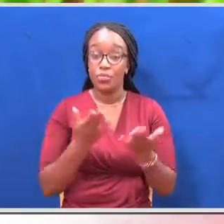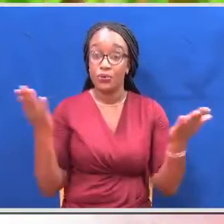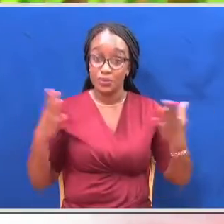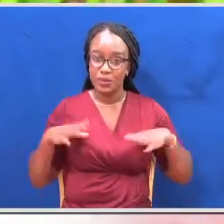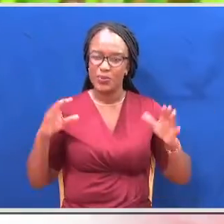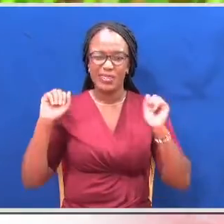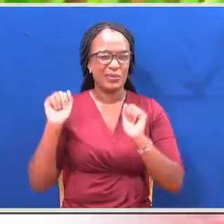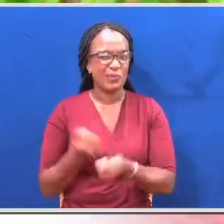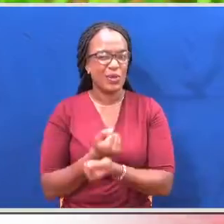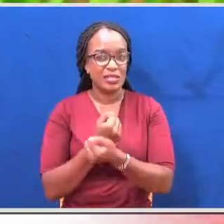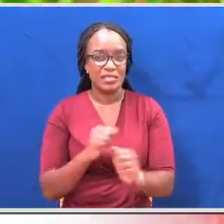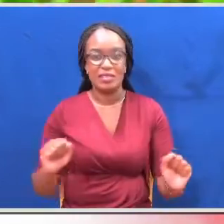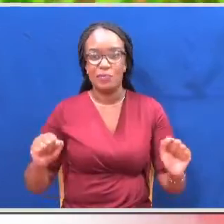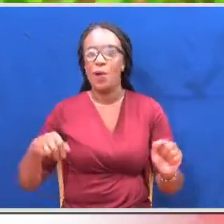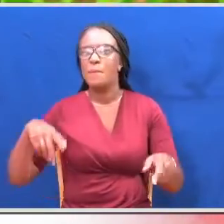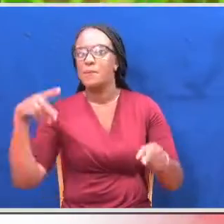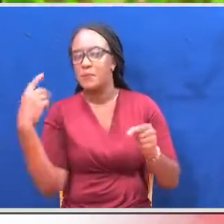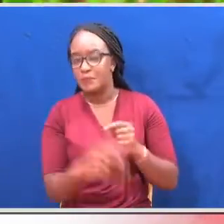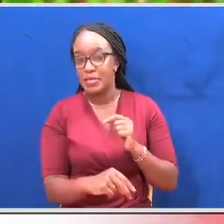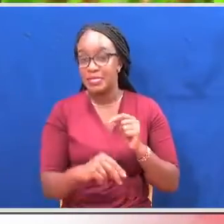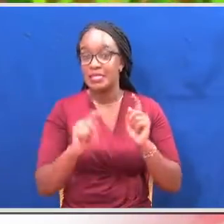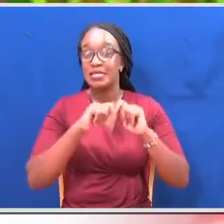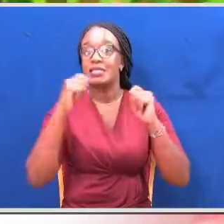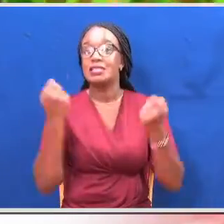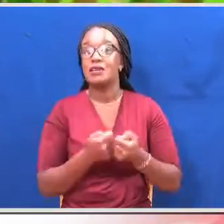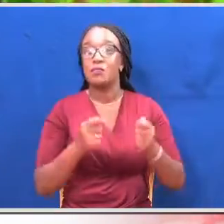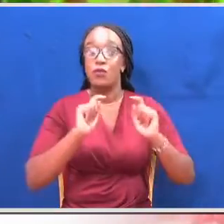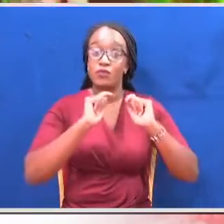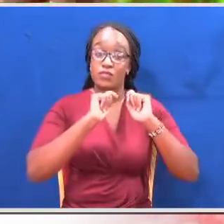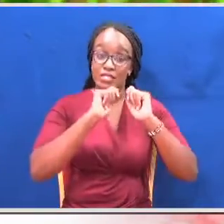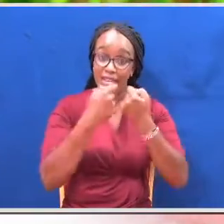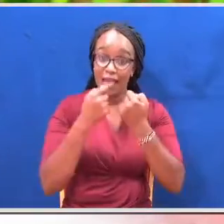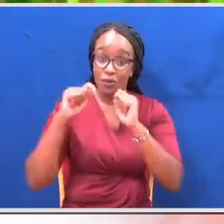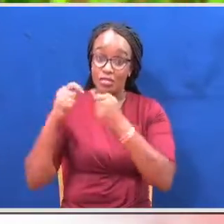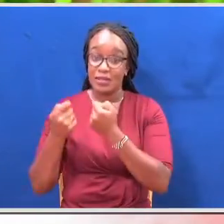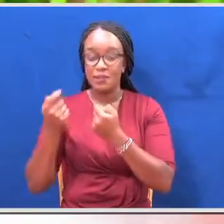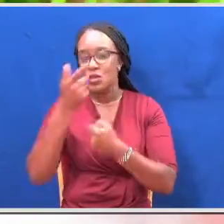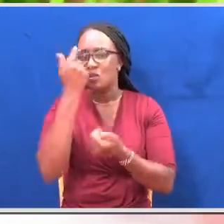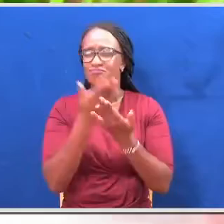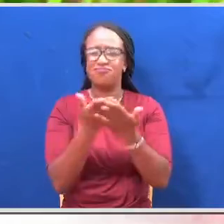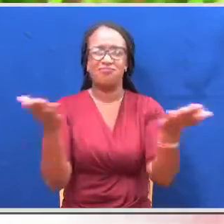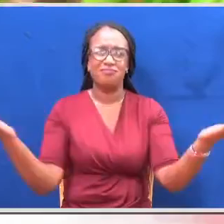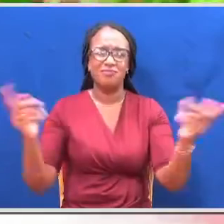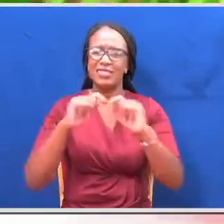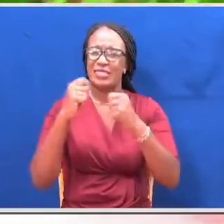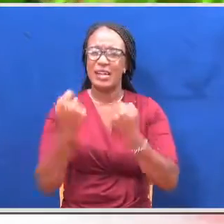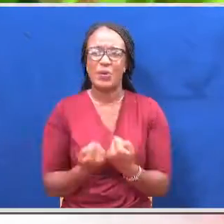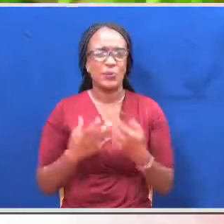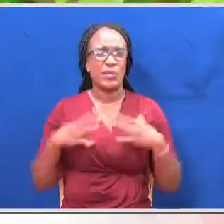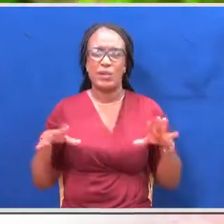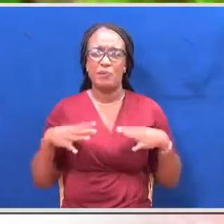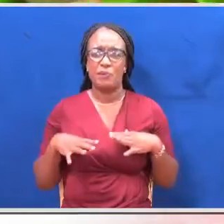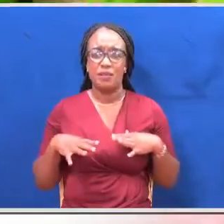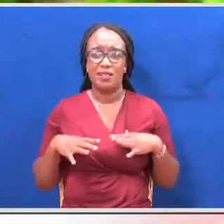Hawawezi kuunda chama ya kikabila kwa sababu kwa chama ya kitaifa, because they are tribalists. There is no way